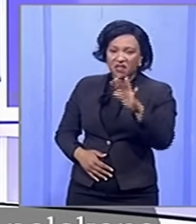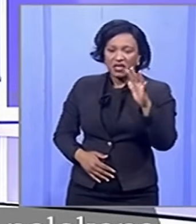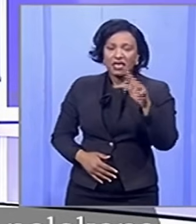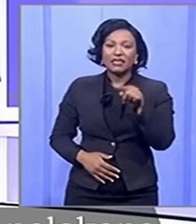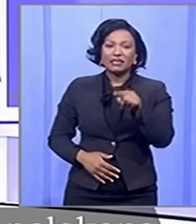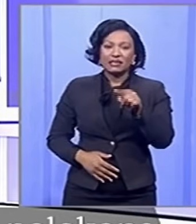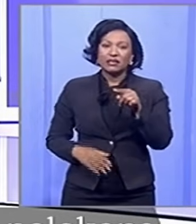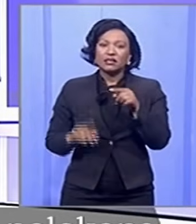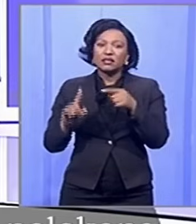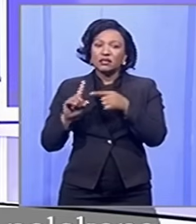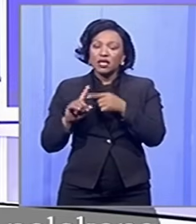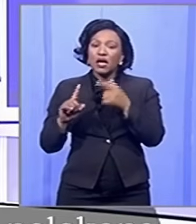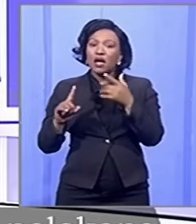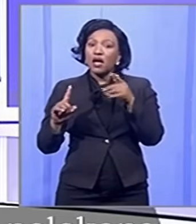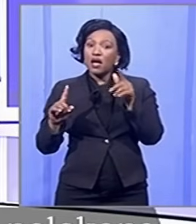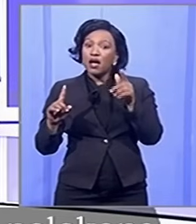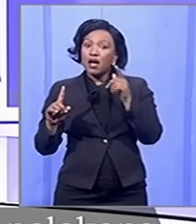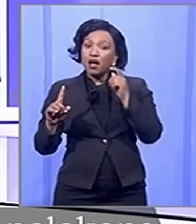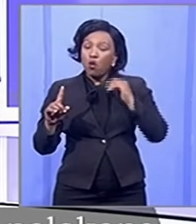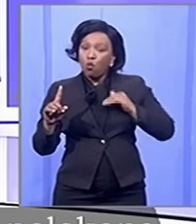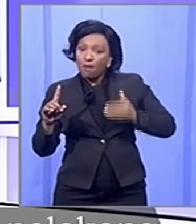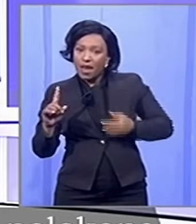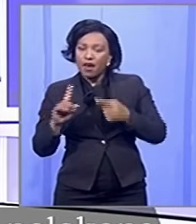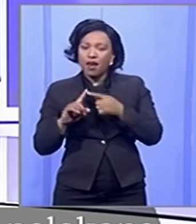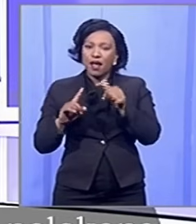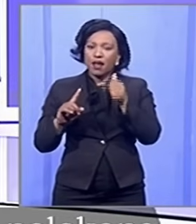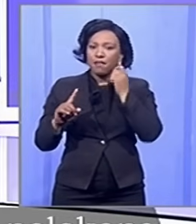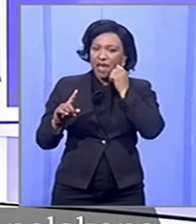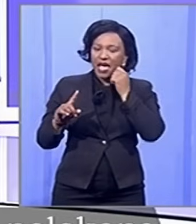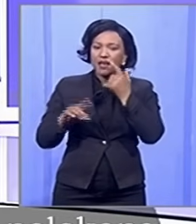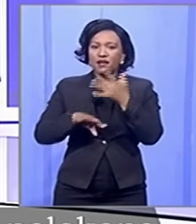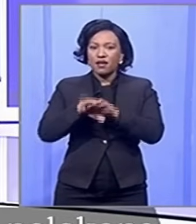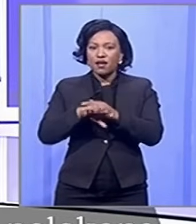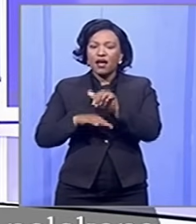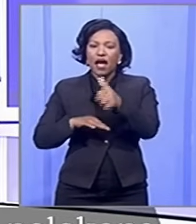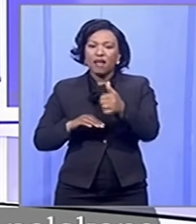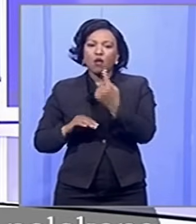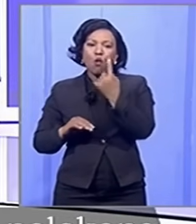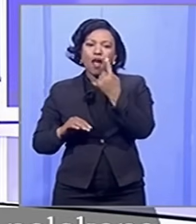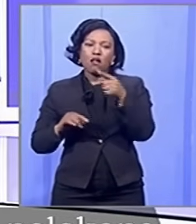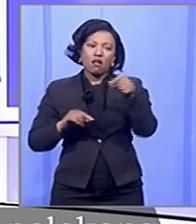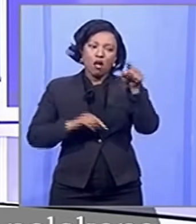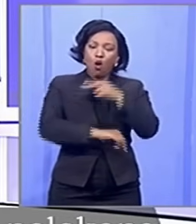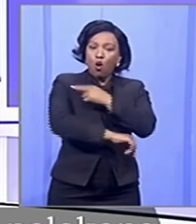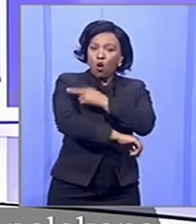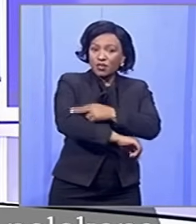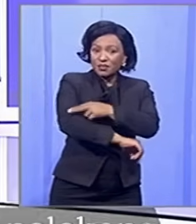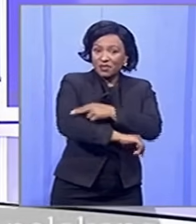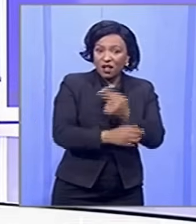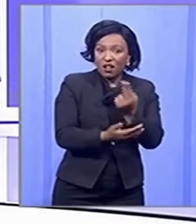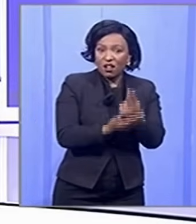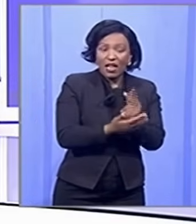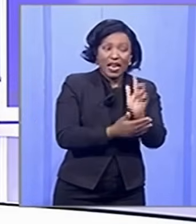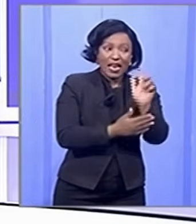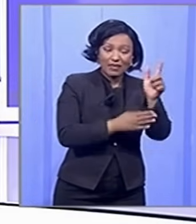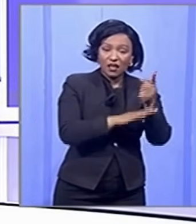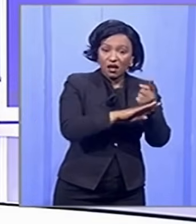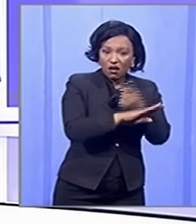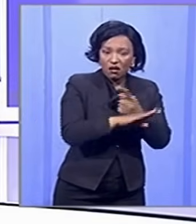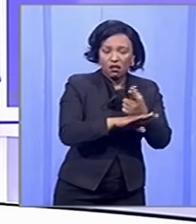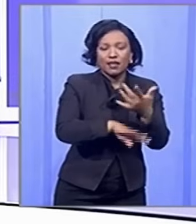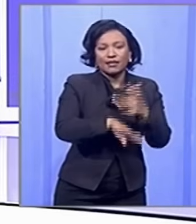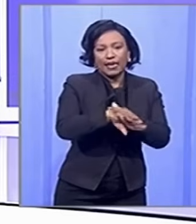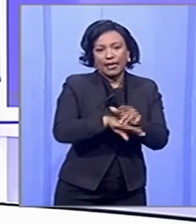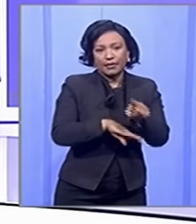ba babedi ba bolailwe lesemetseng mola monna yo mongwe a hlokagetše bookelong diiri tše mmalwa morago ga